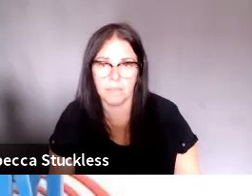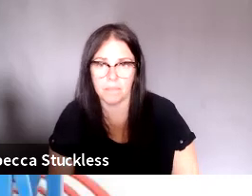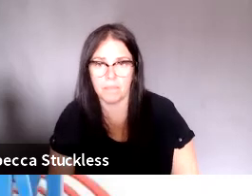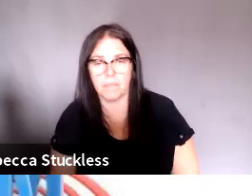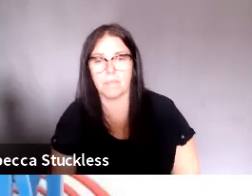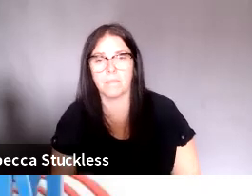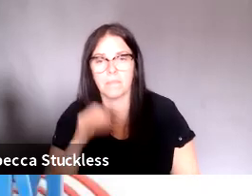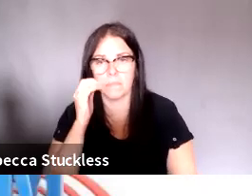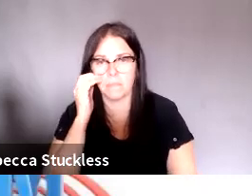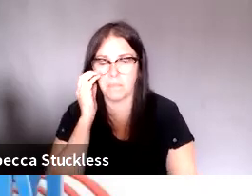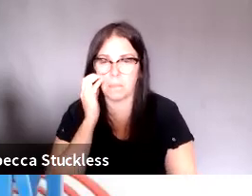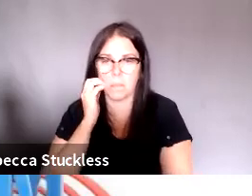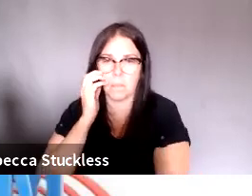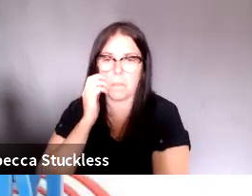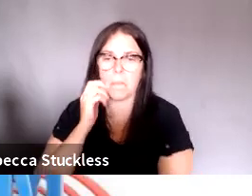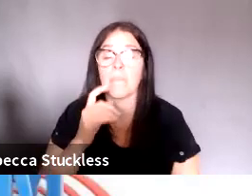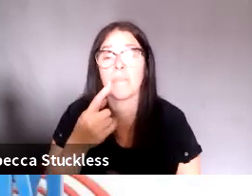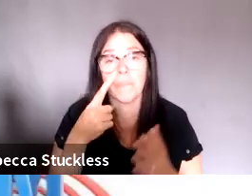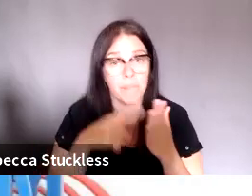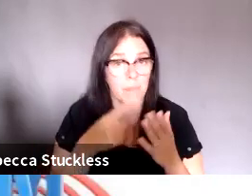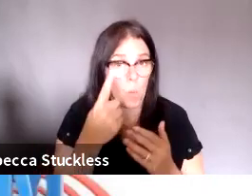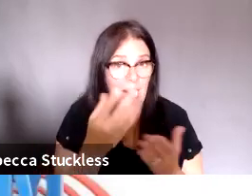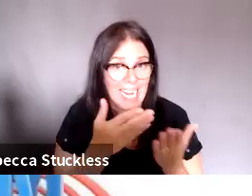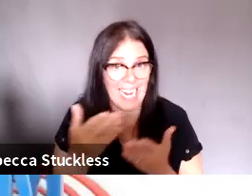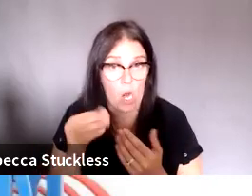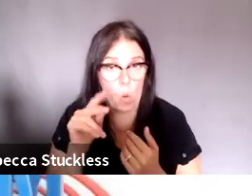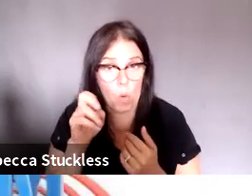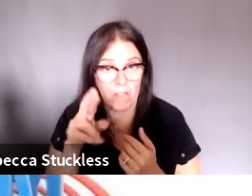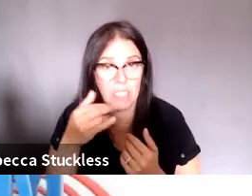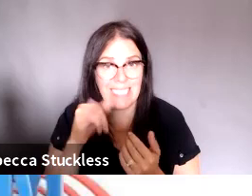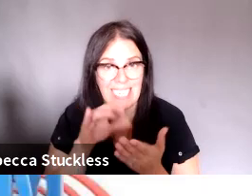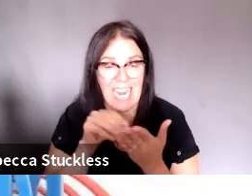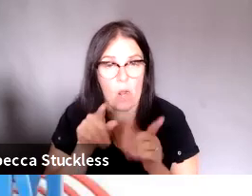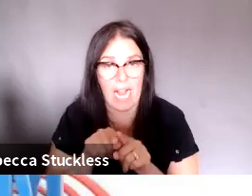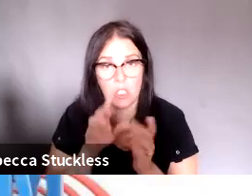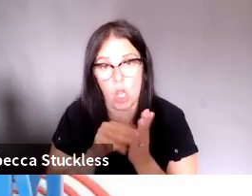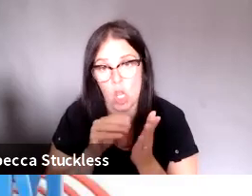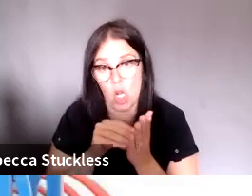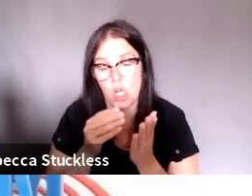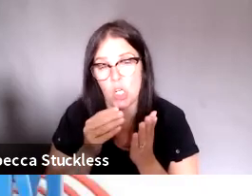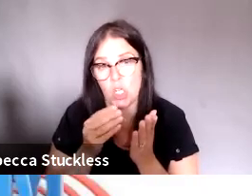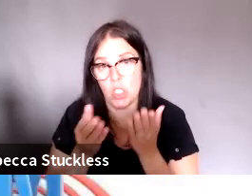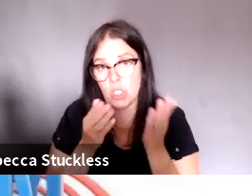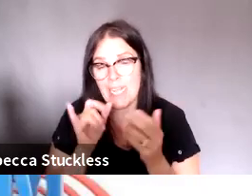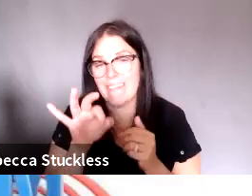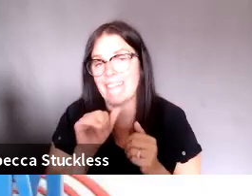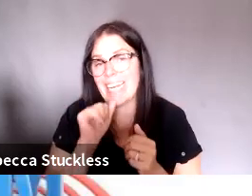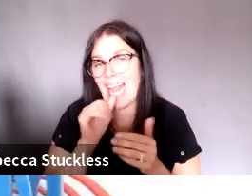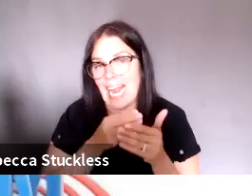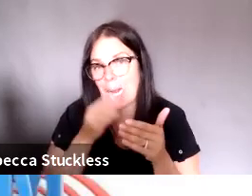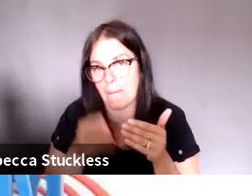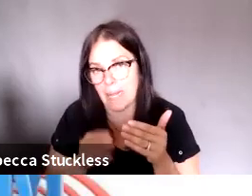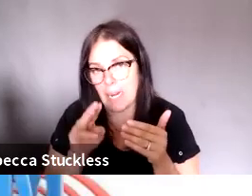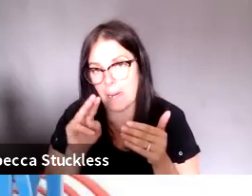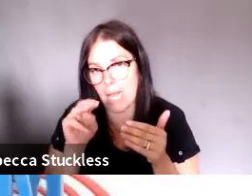One thing is that the carryovers still count as learners served if they don't complete a milestone in the new year. So what